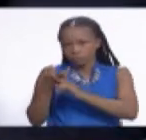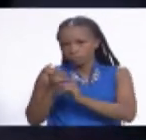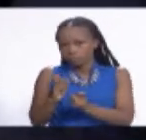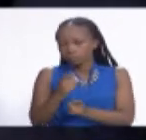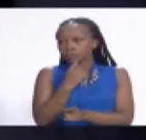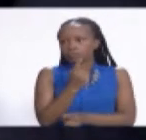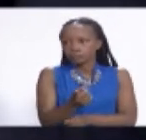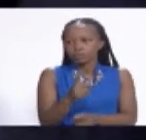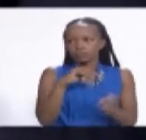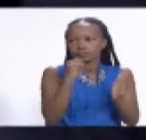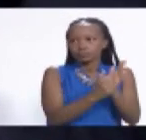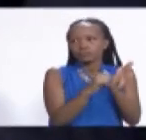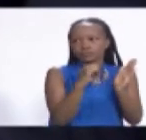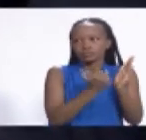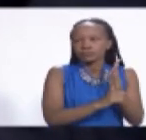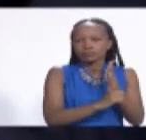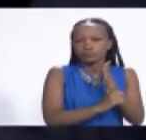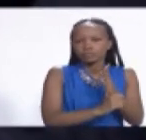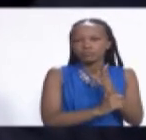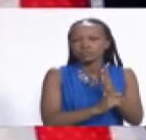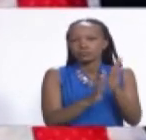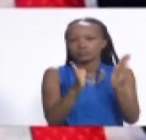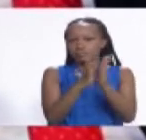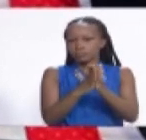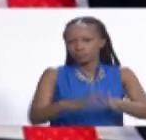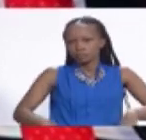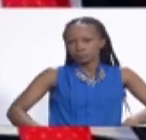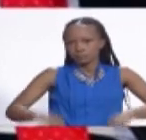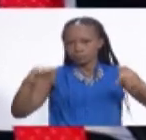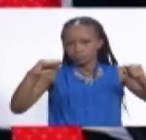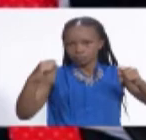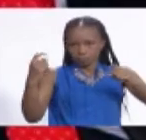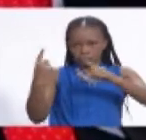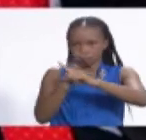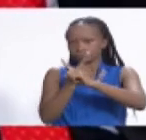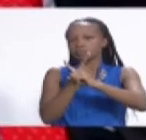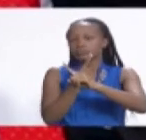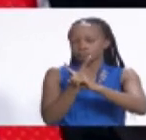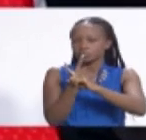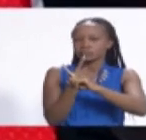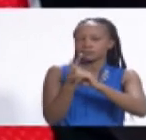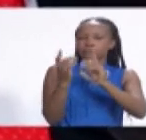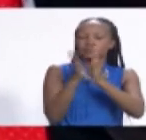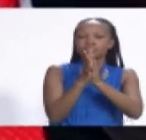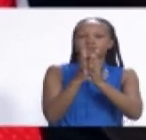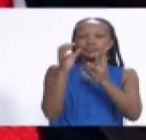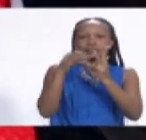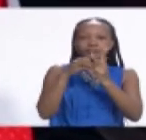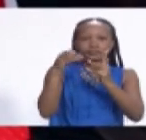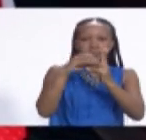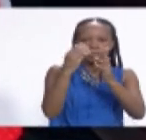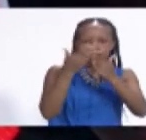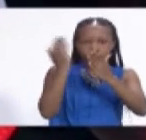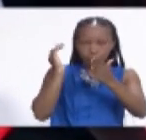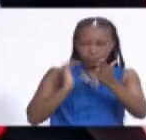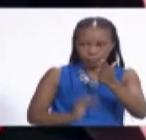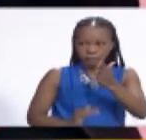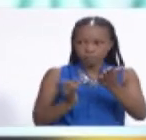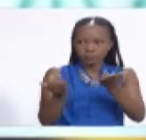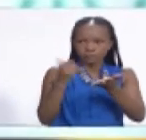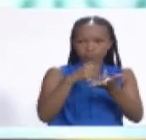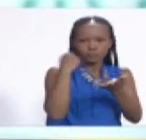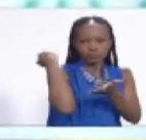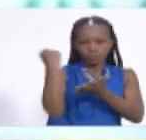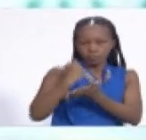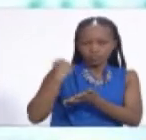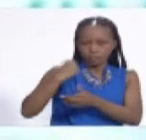citing ideological differences with his boss, Governor Mike Sonko. Now, before his short stint in politics, Igathe